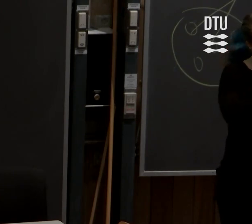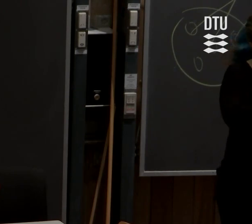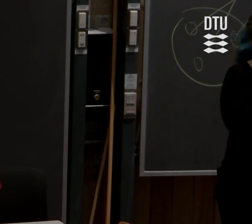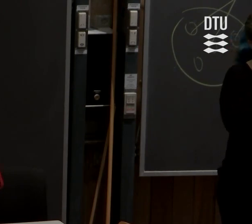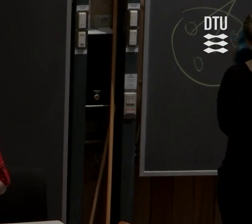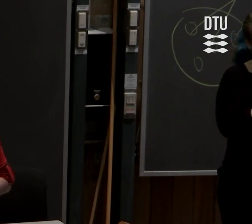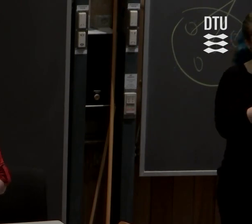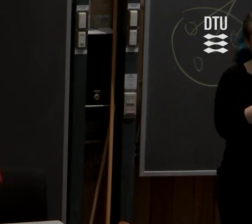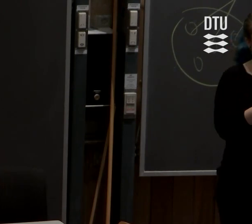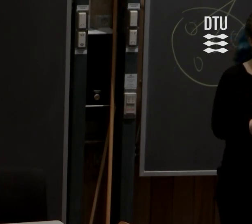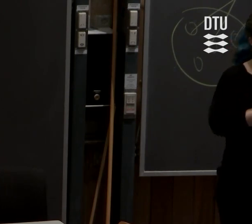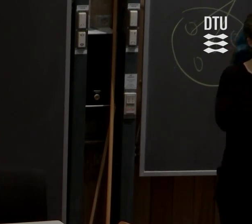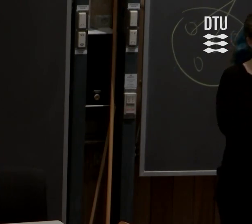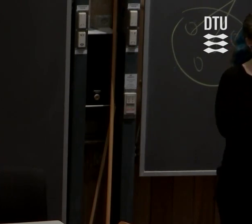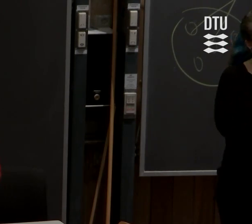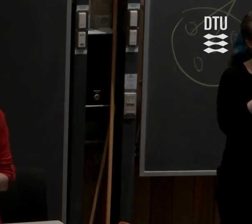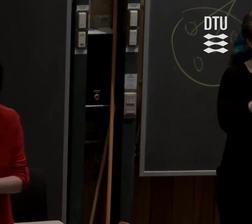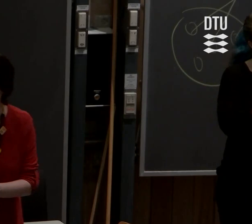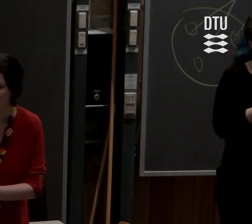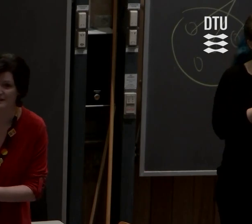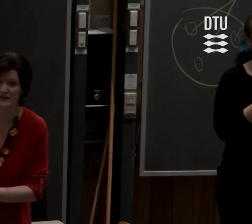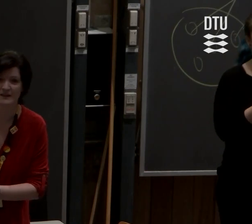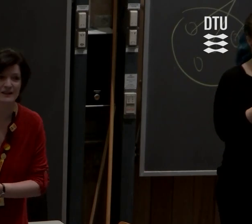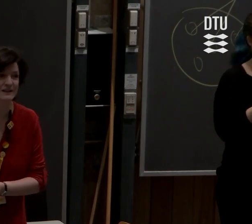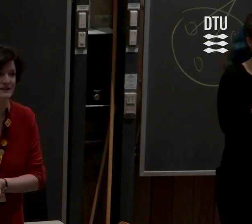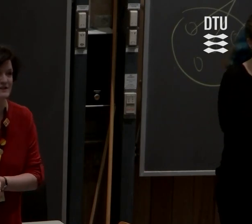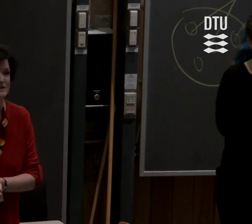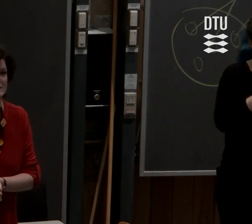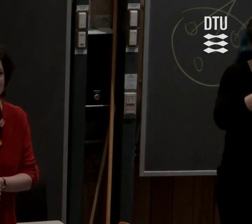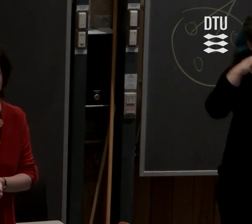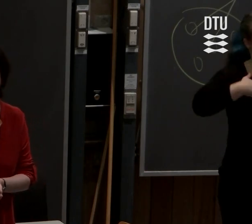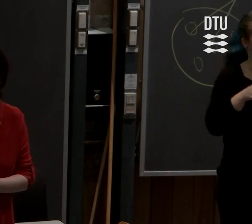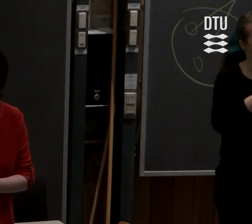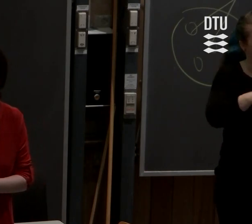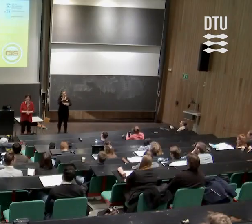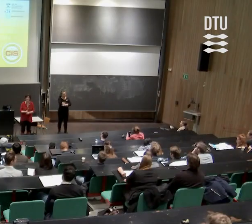expectations. Yep. You're welcome. Thank you for the question. Any other questions?